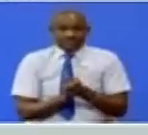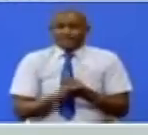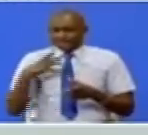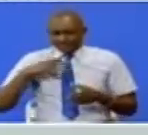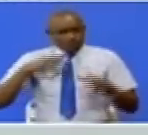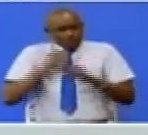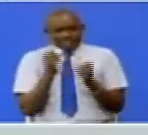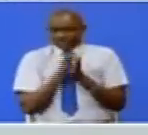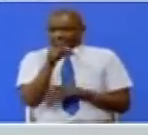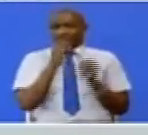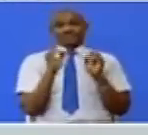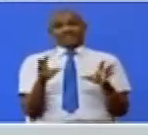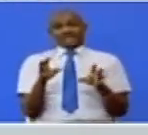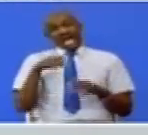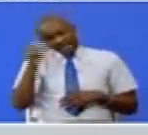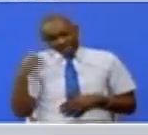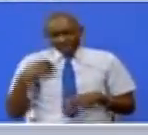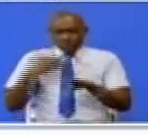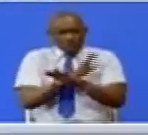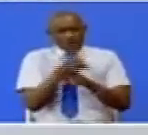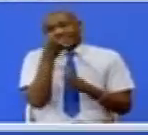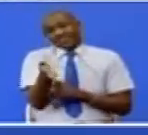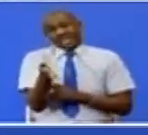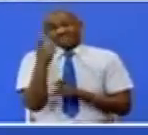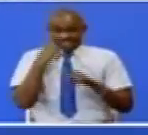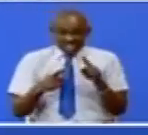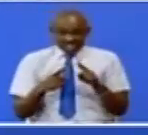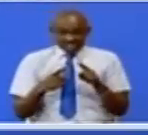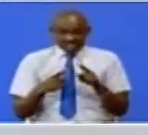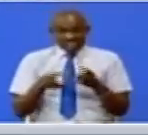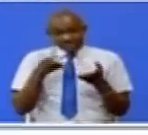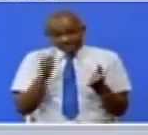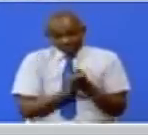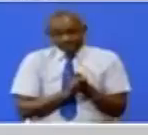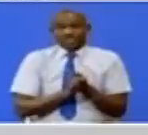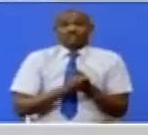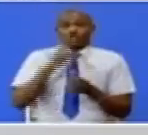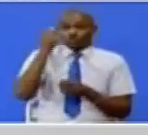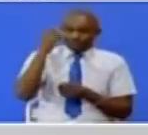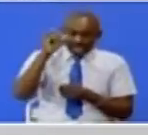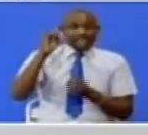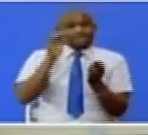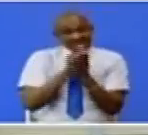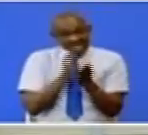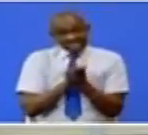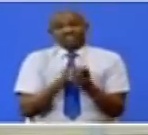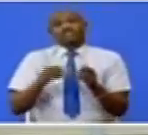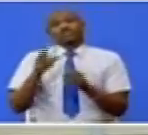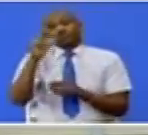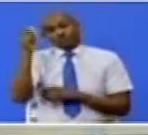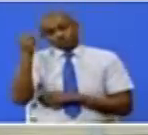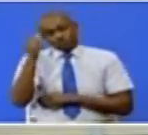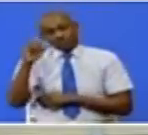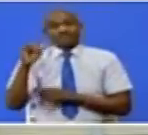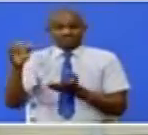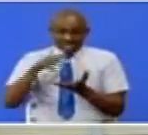confidence. Some of the companies accused of financial improprieties during the year are Imperial Bank, Dubai Bank, listed retailer Uchumi, Mumias